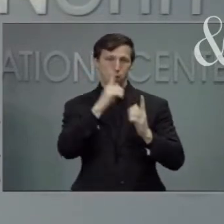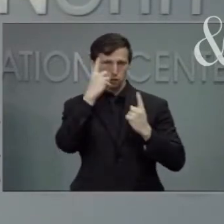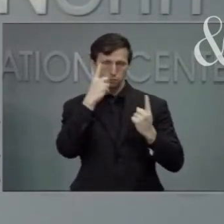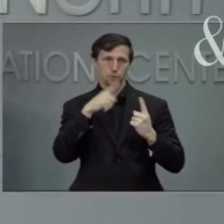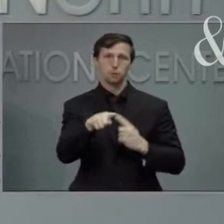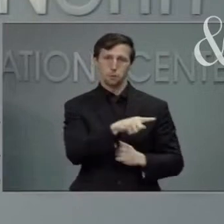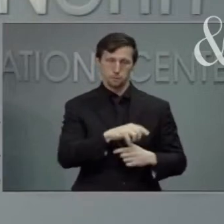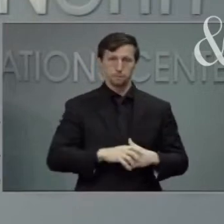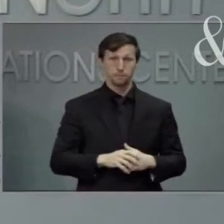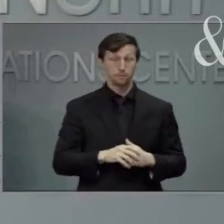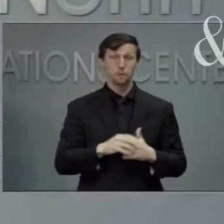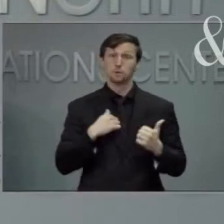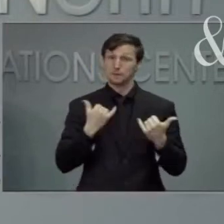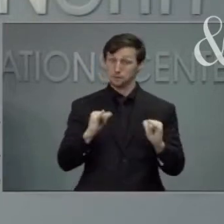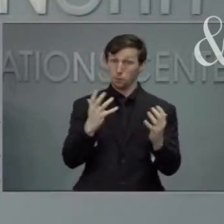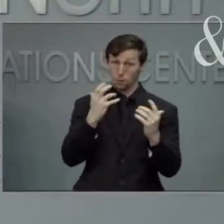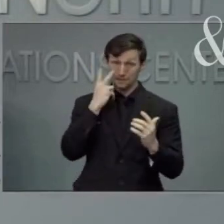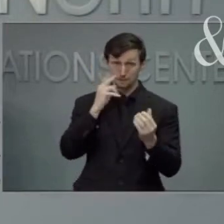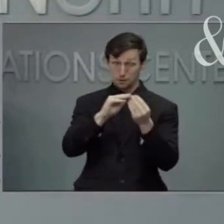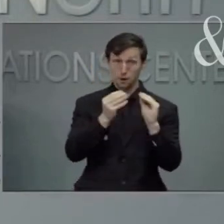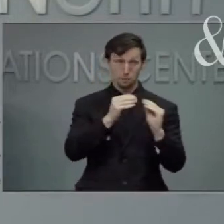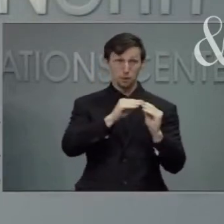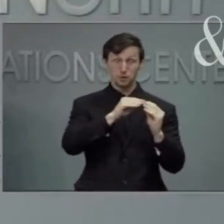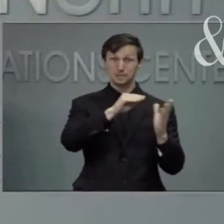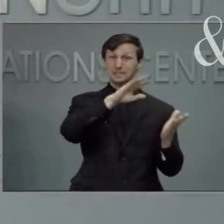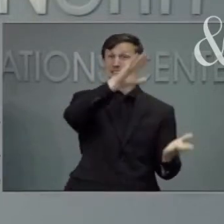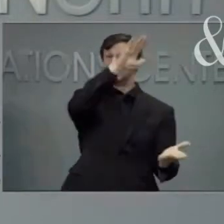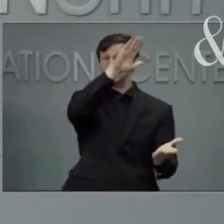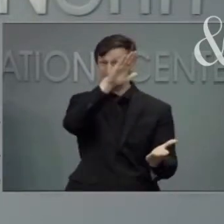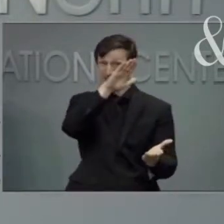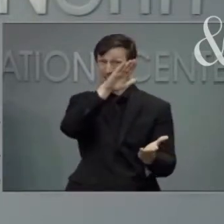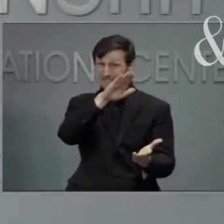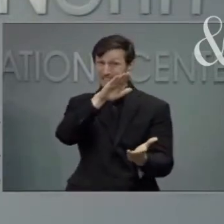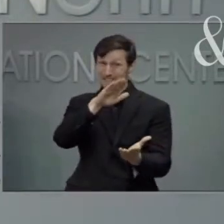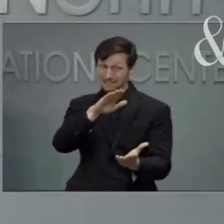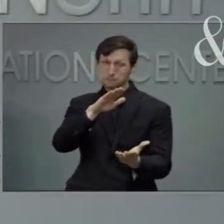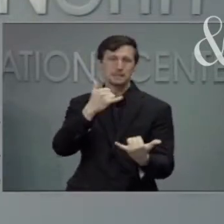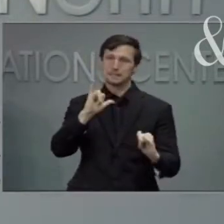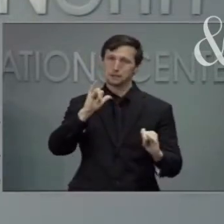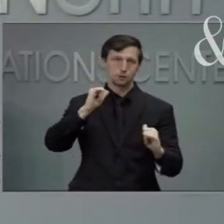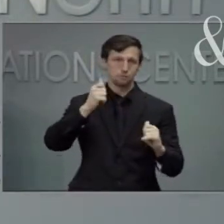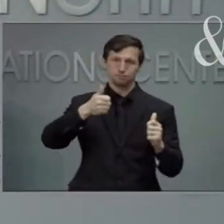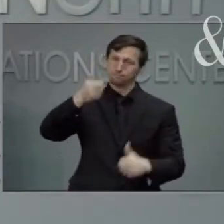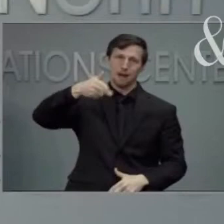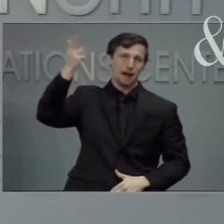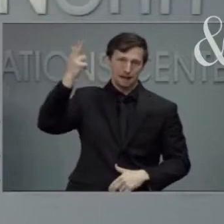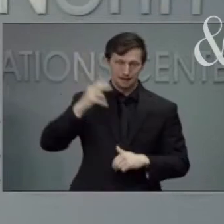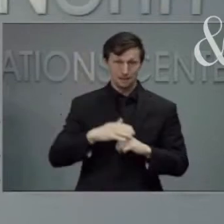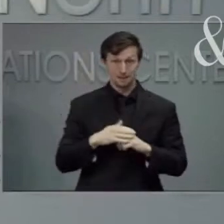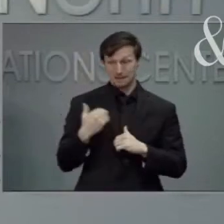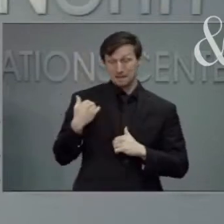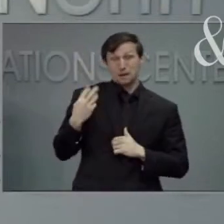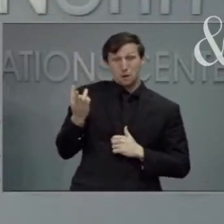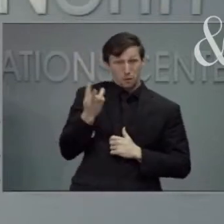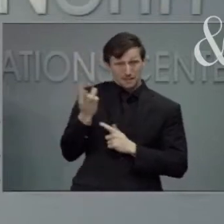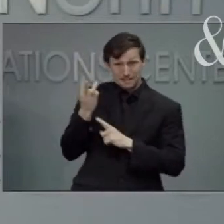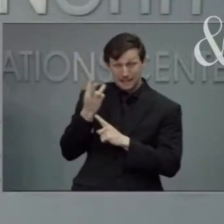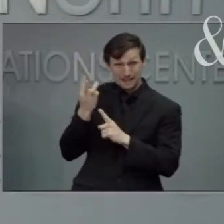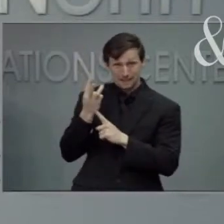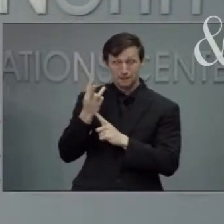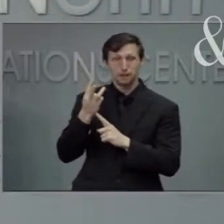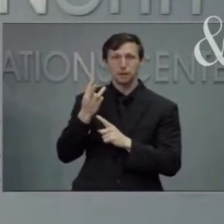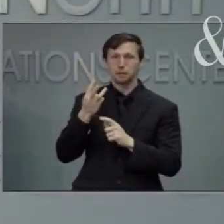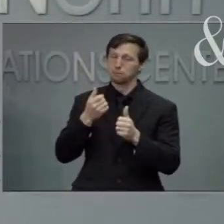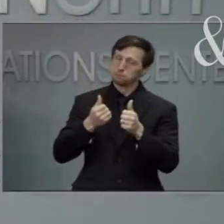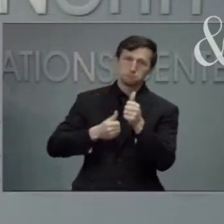but still they're too high. Wednesday marked the highest number of deaths recorded in a single day since the start of the